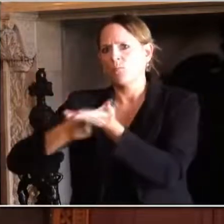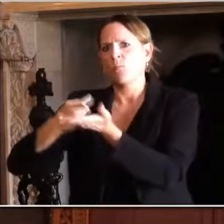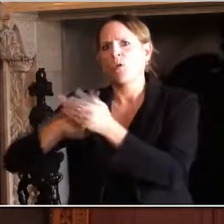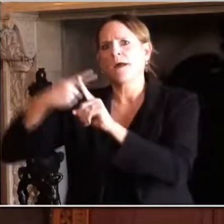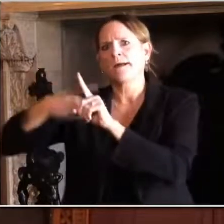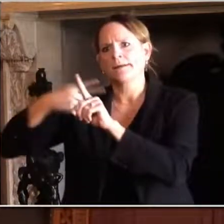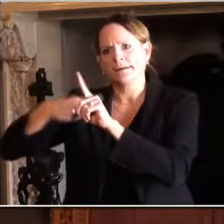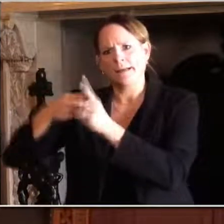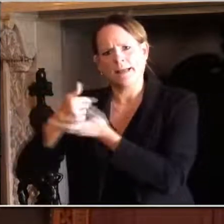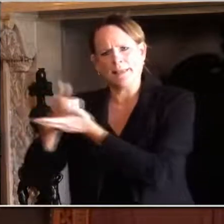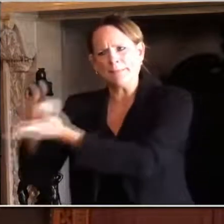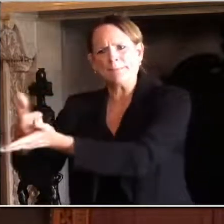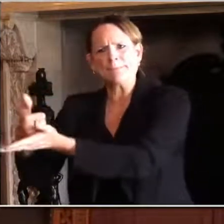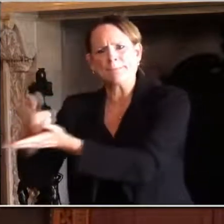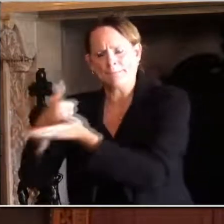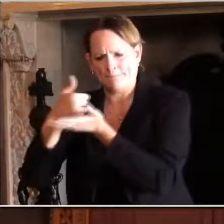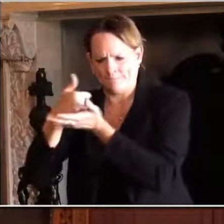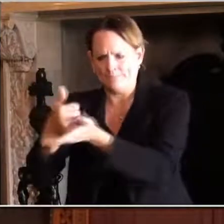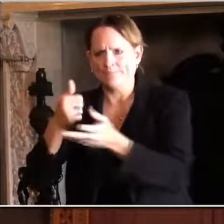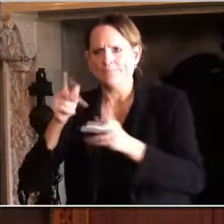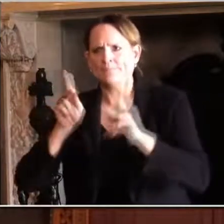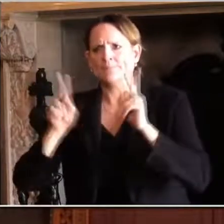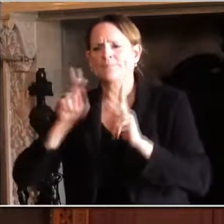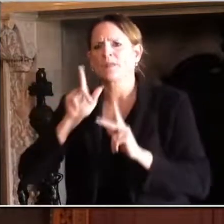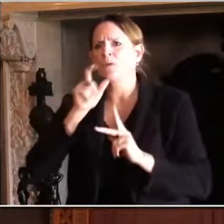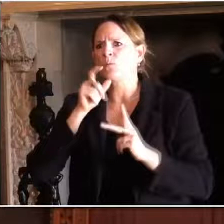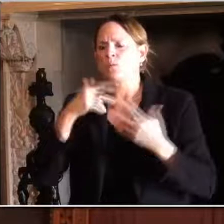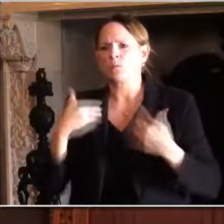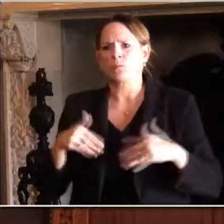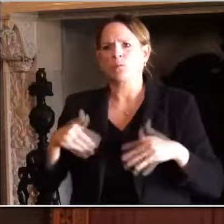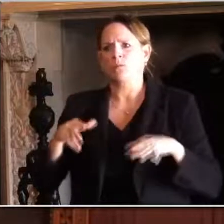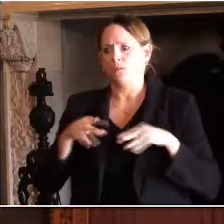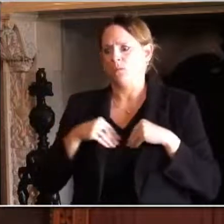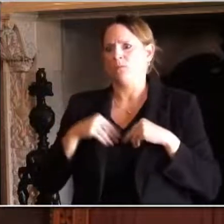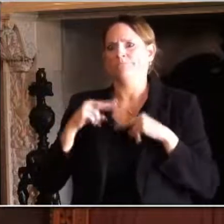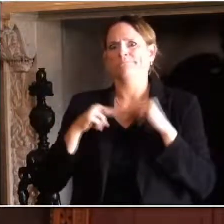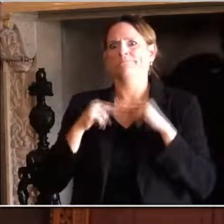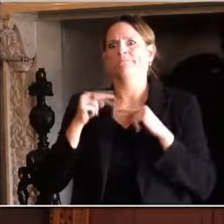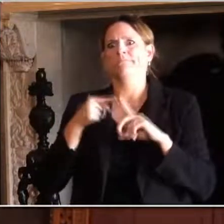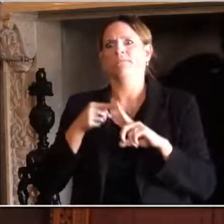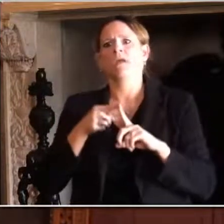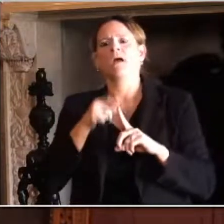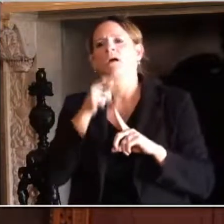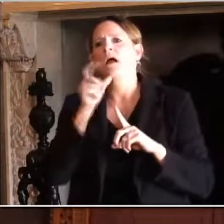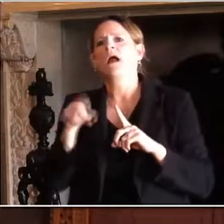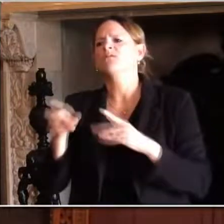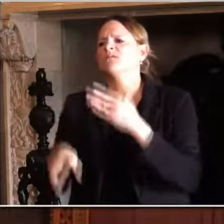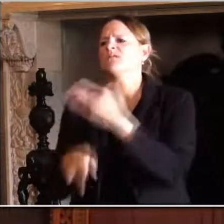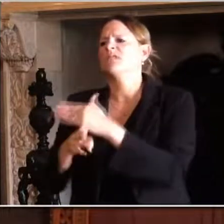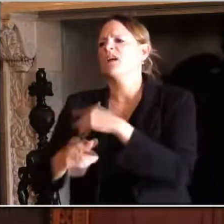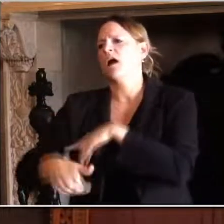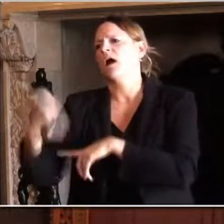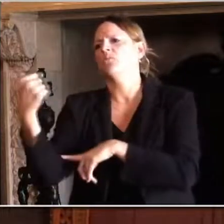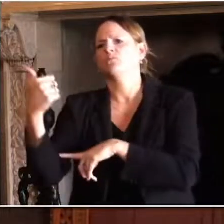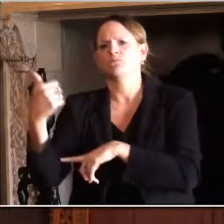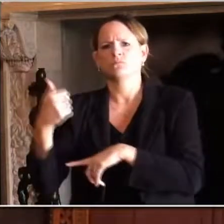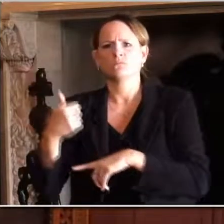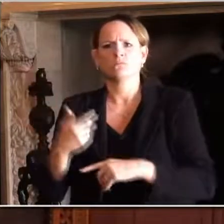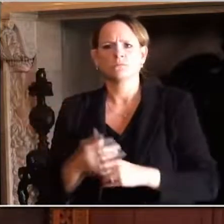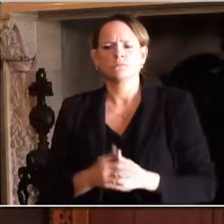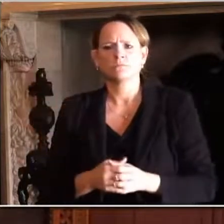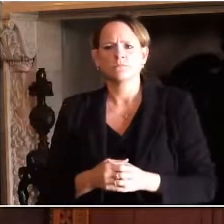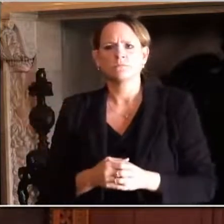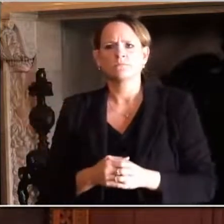landowner or the owners of the facilities so that people are not evicted. So we'll continue to focus our eviction